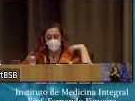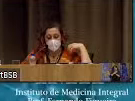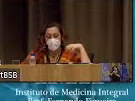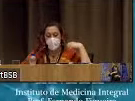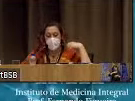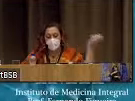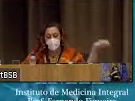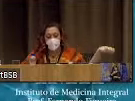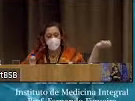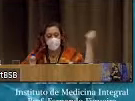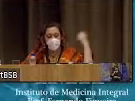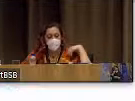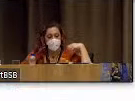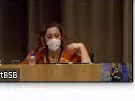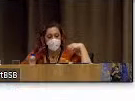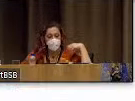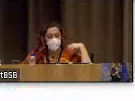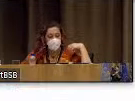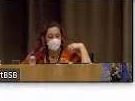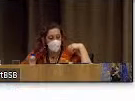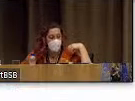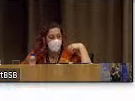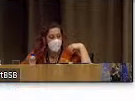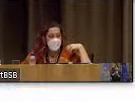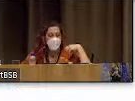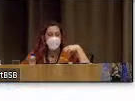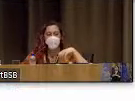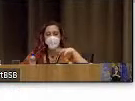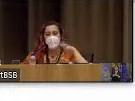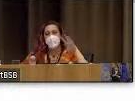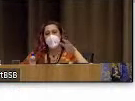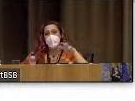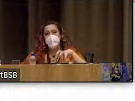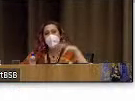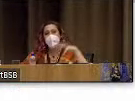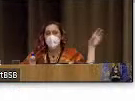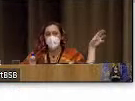773 research and articles published in the year of 2021.